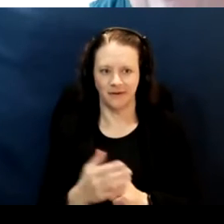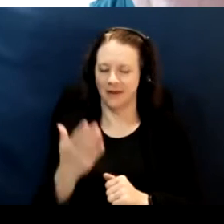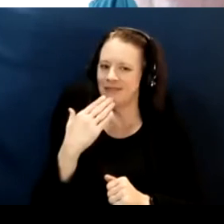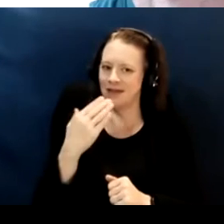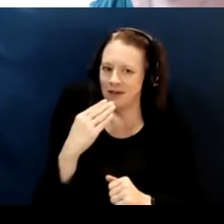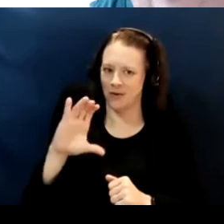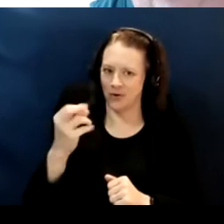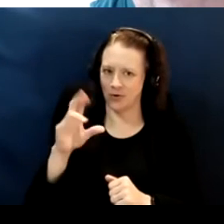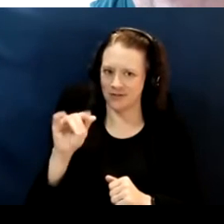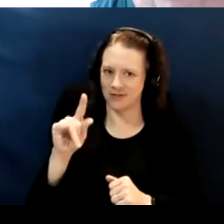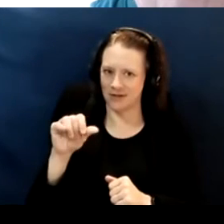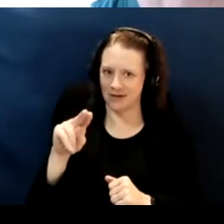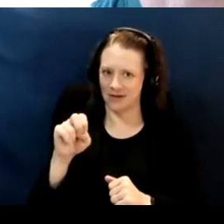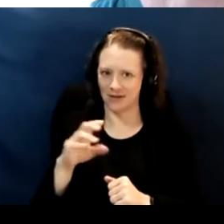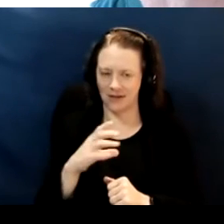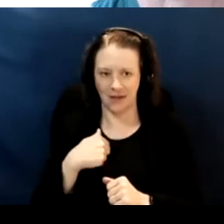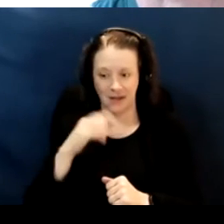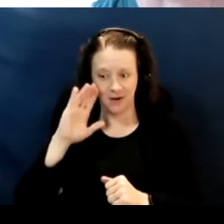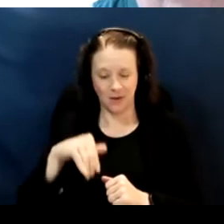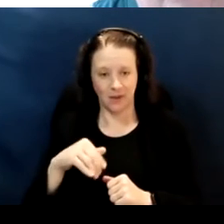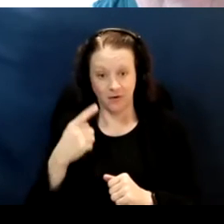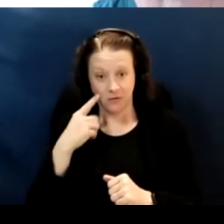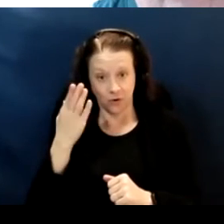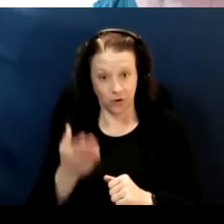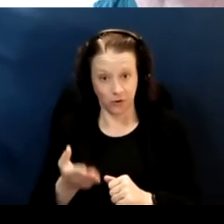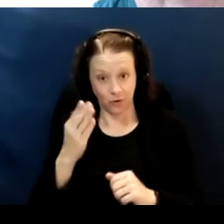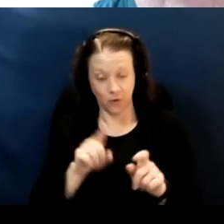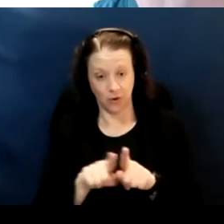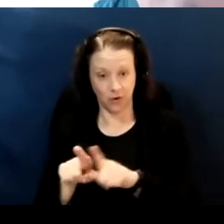Christine. And I know for you also